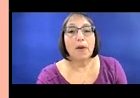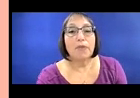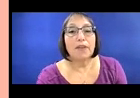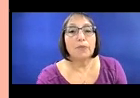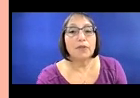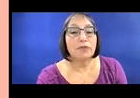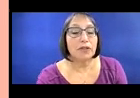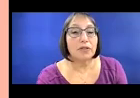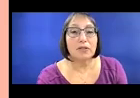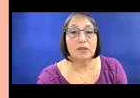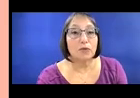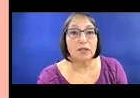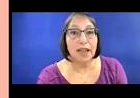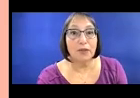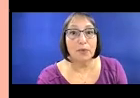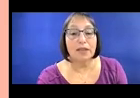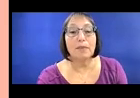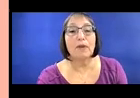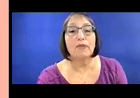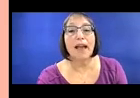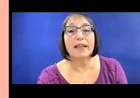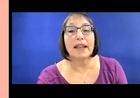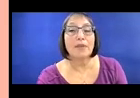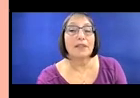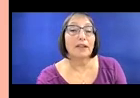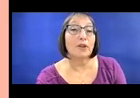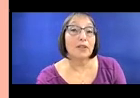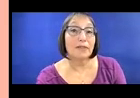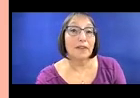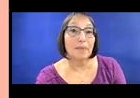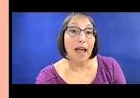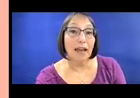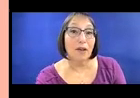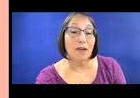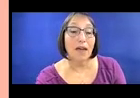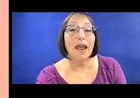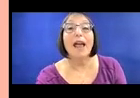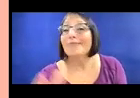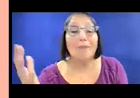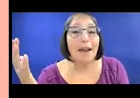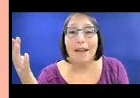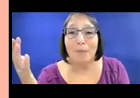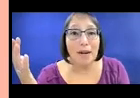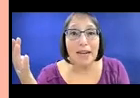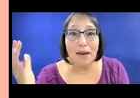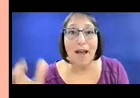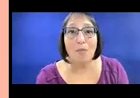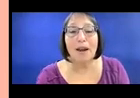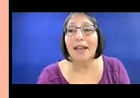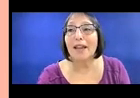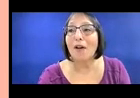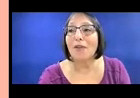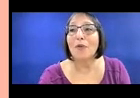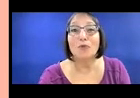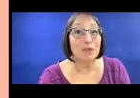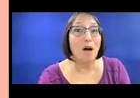So this was just, this was just last week, as a matter of fact, and I was, I looked at the feedback, and so I thought, I'm not going to point anyone out, but I